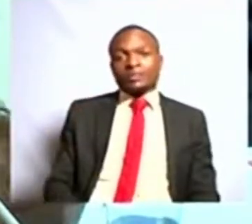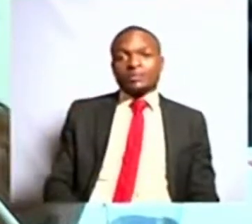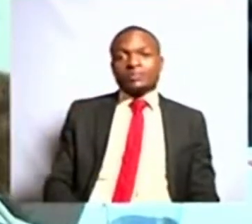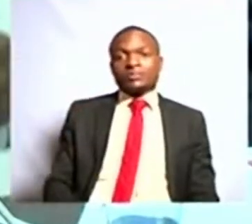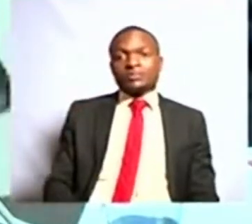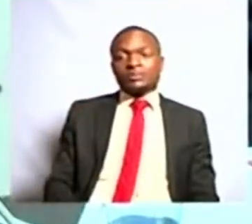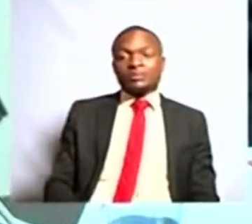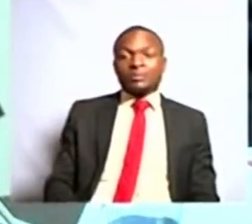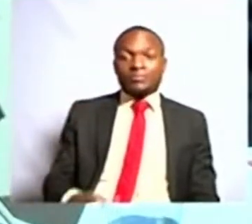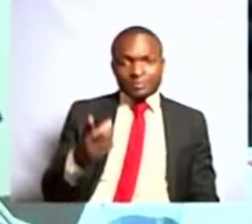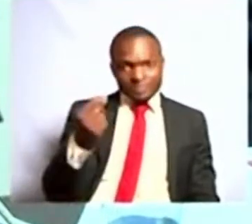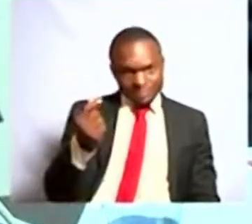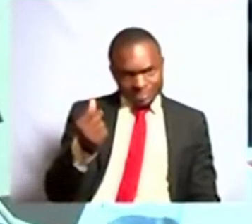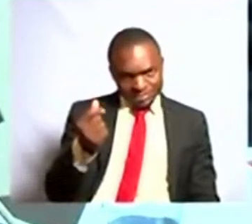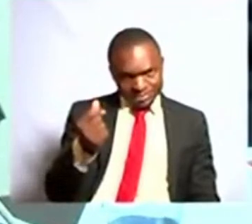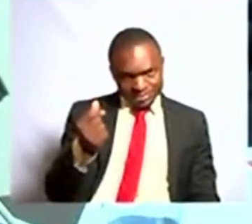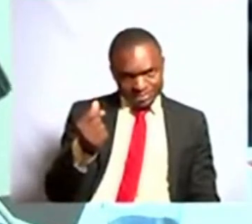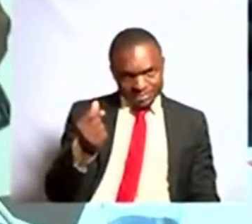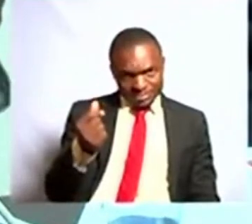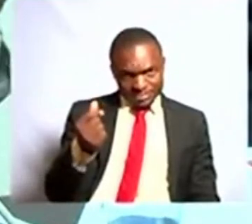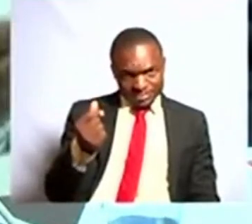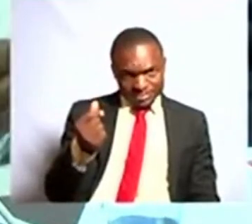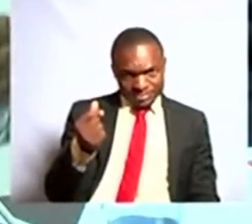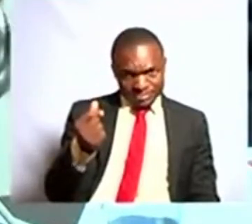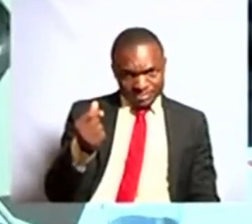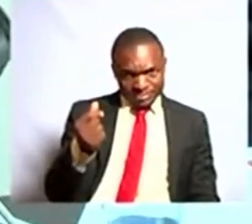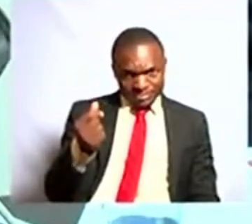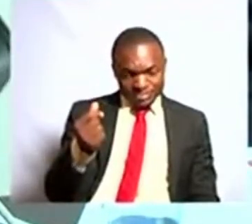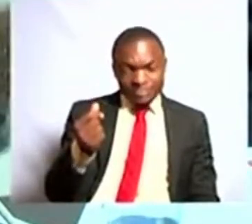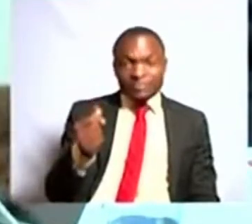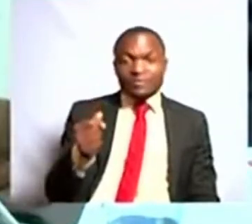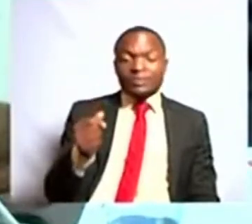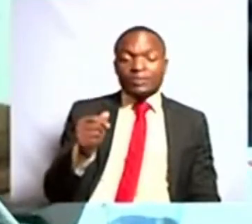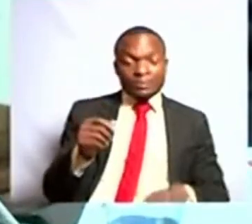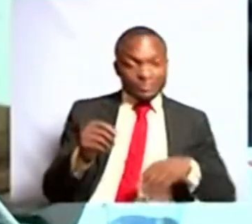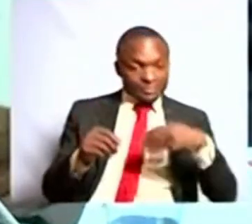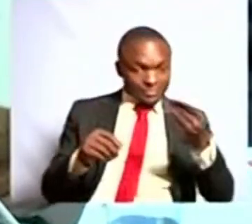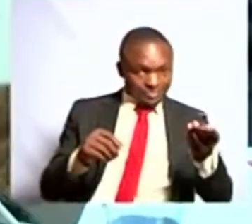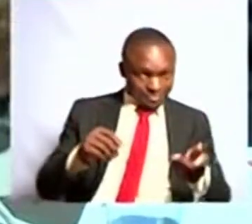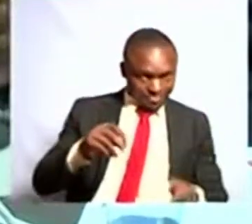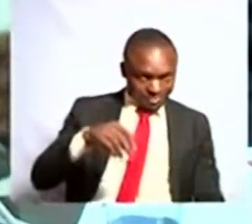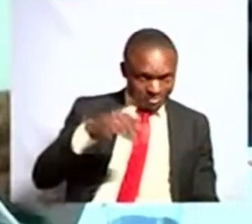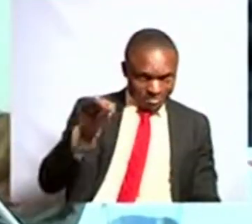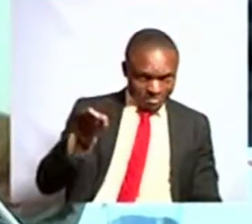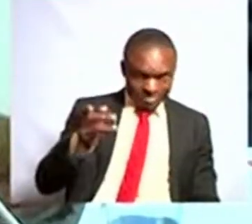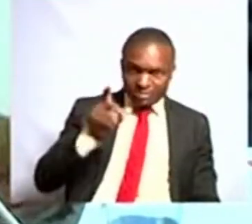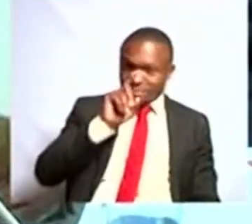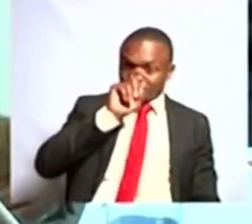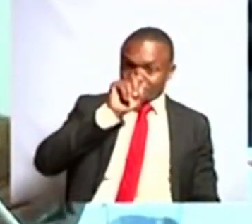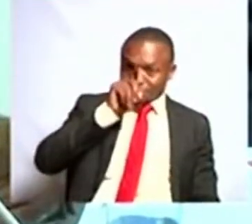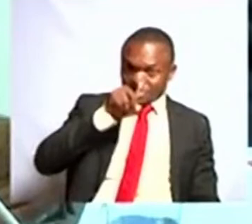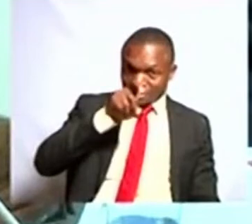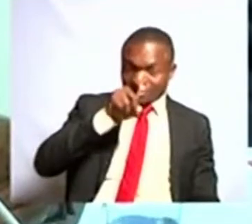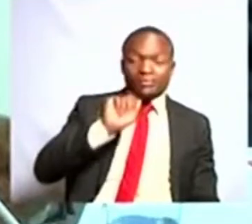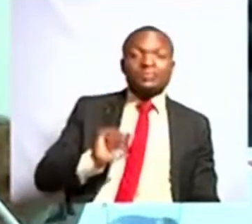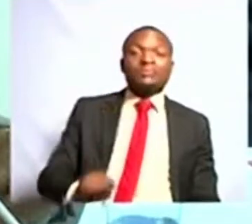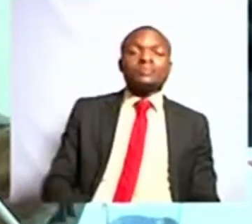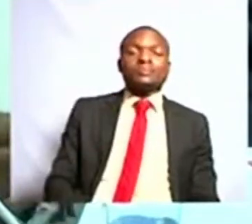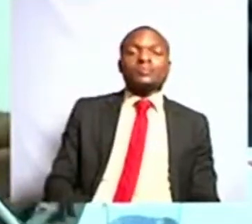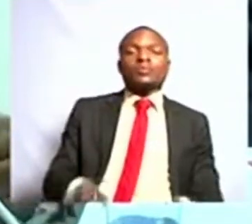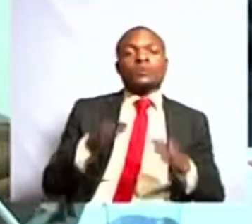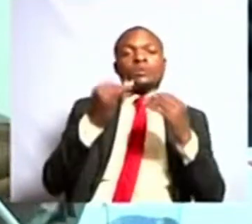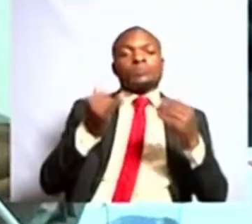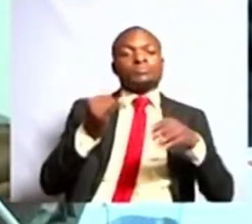And the money that was purported to have been spent on insurance was